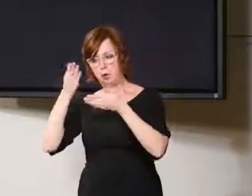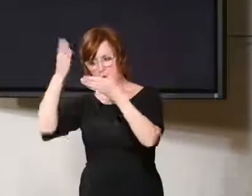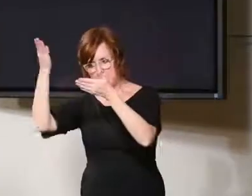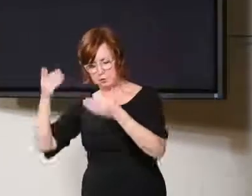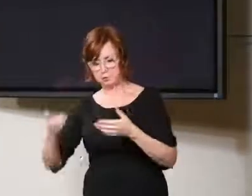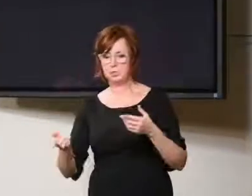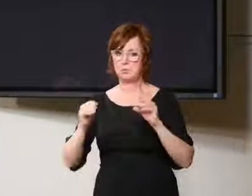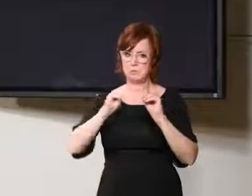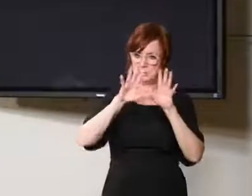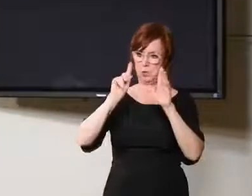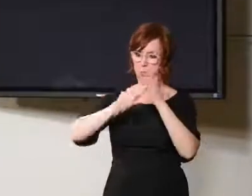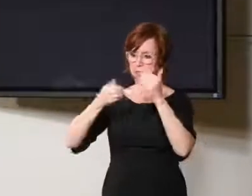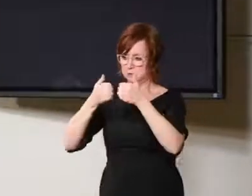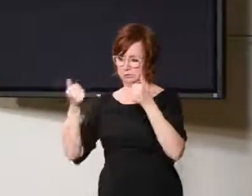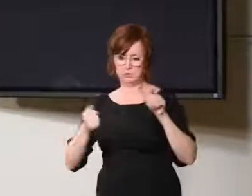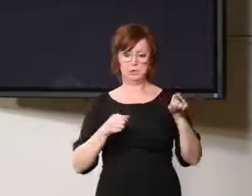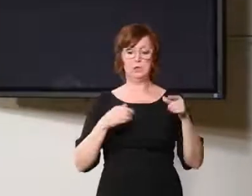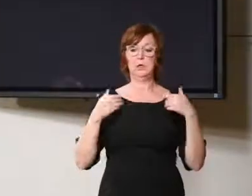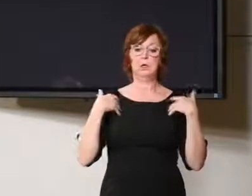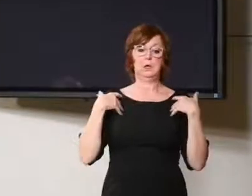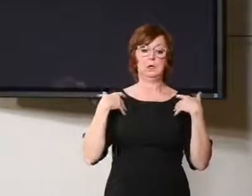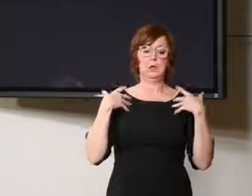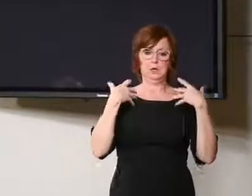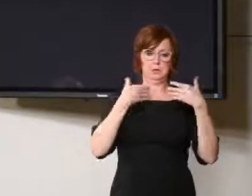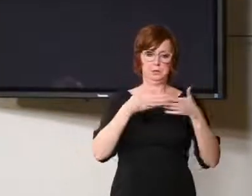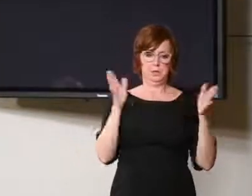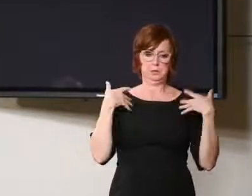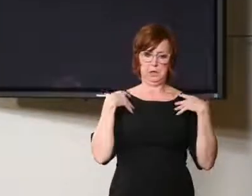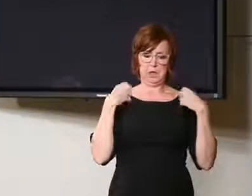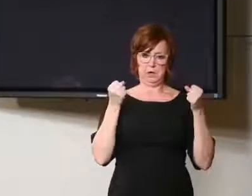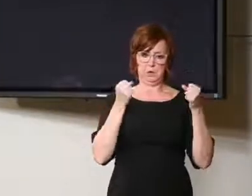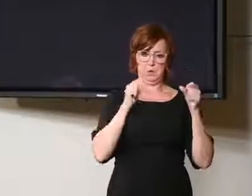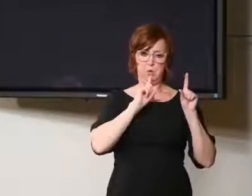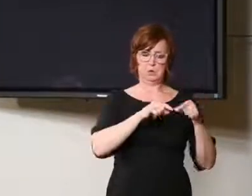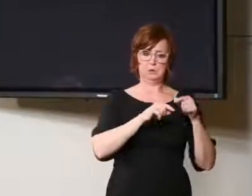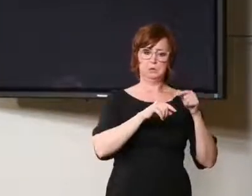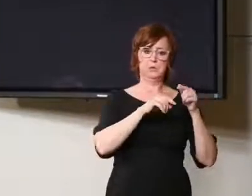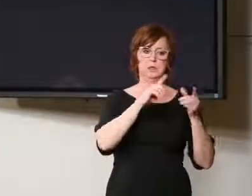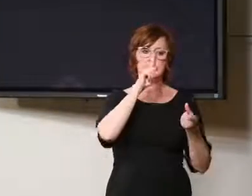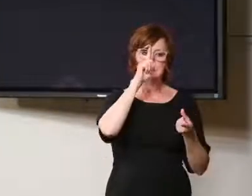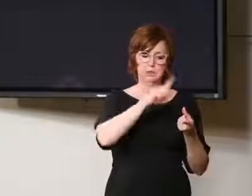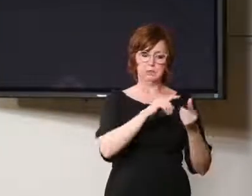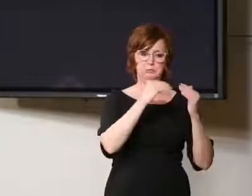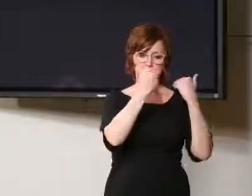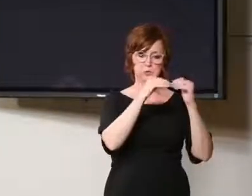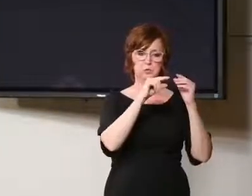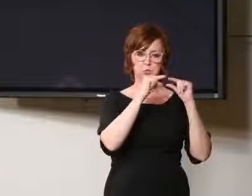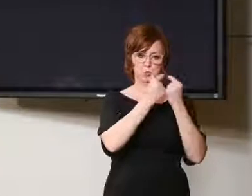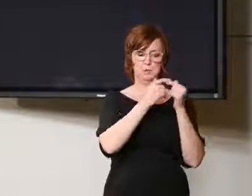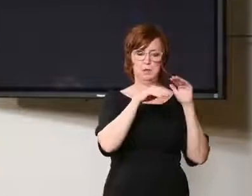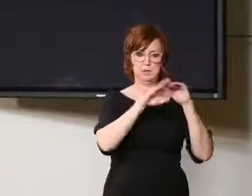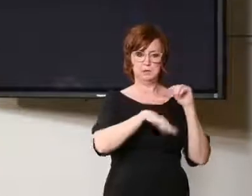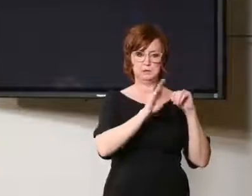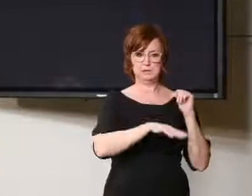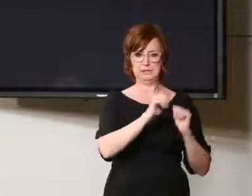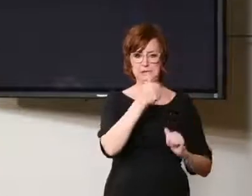order is no gatherings more than 10. The recommendation is that doesn't mean a house party with